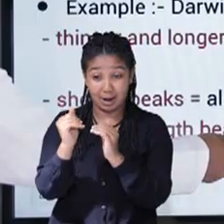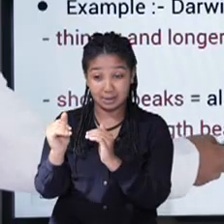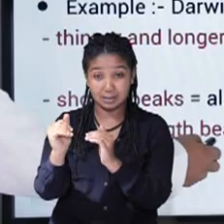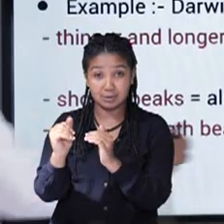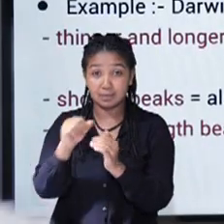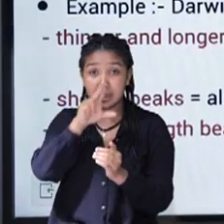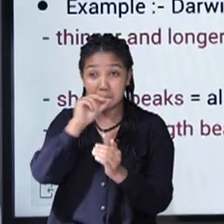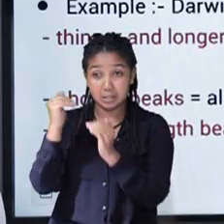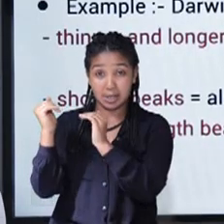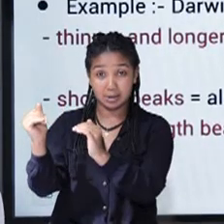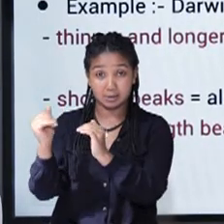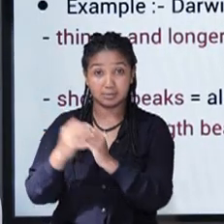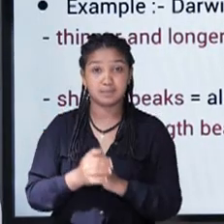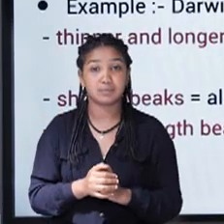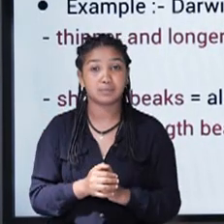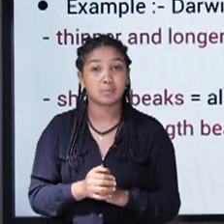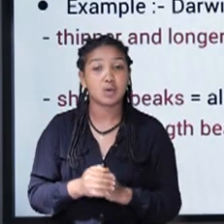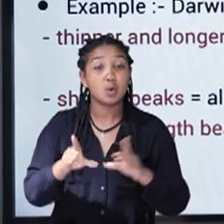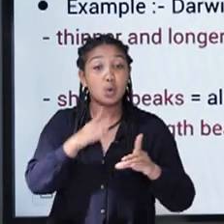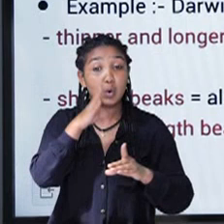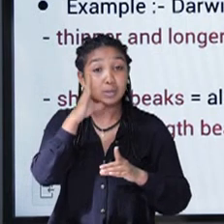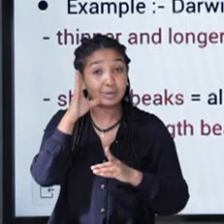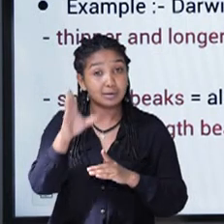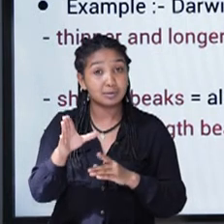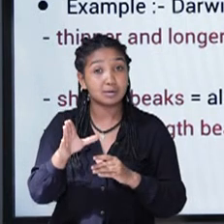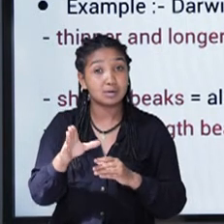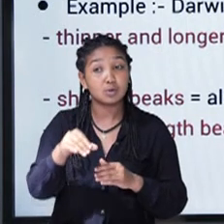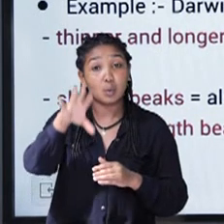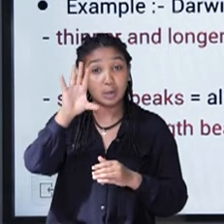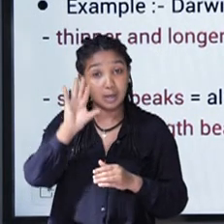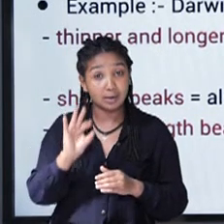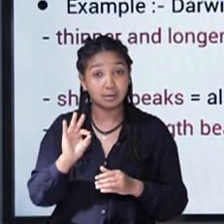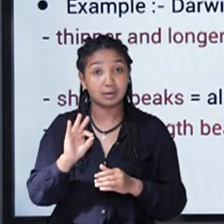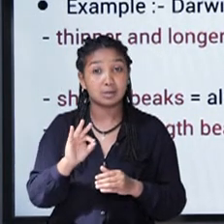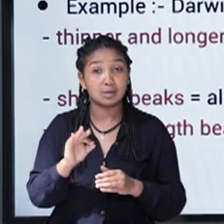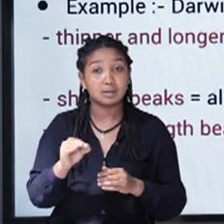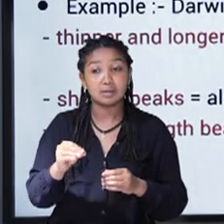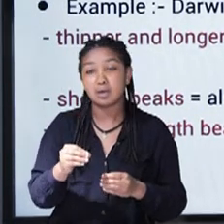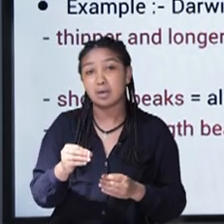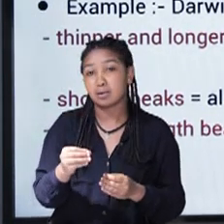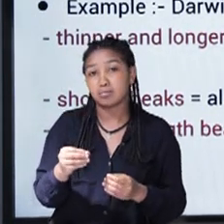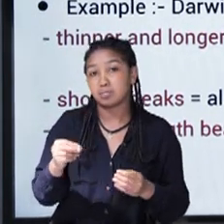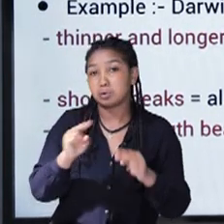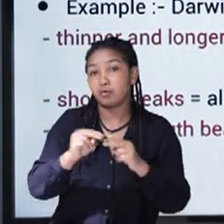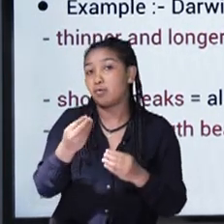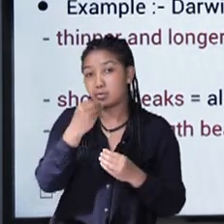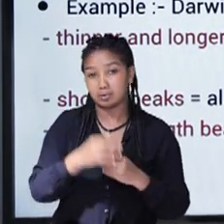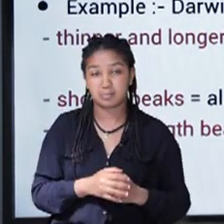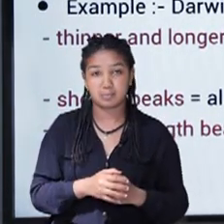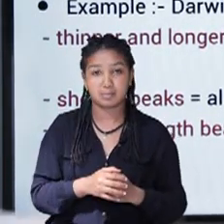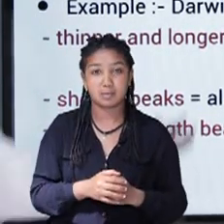because their beak size couldn't let them to get the nutrients or